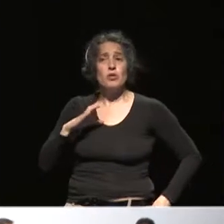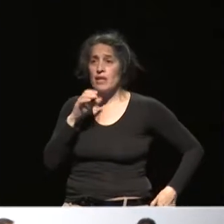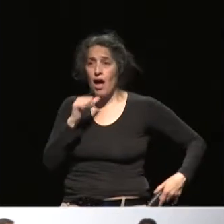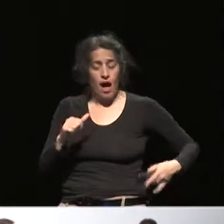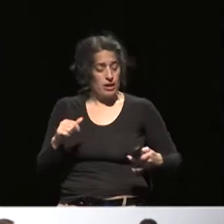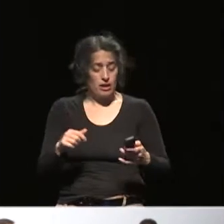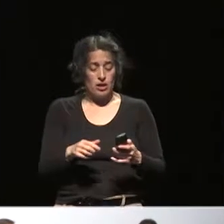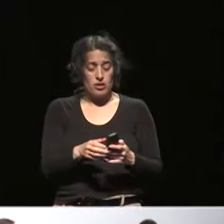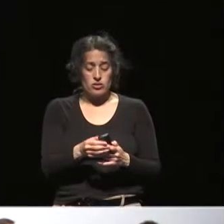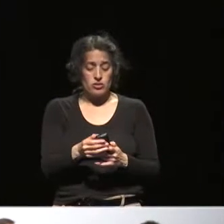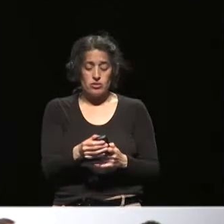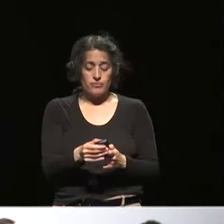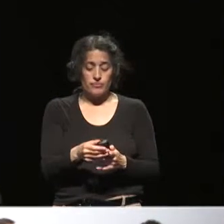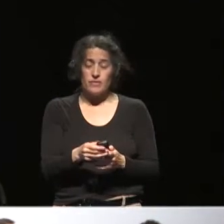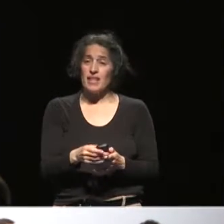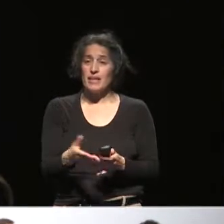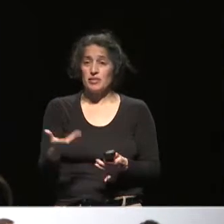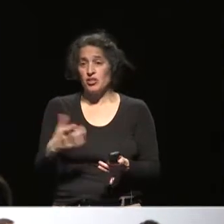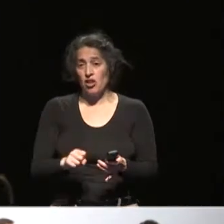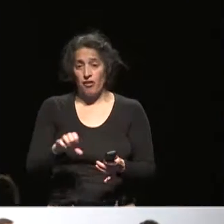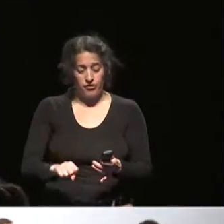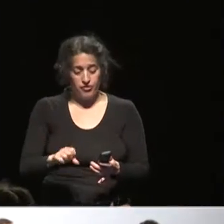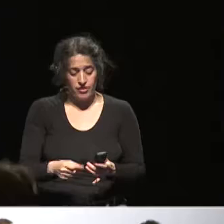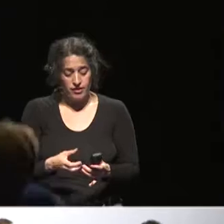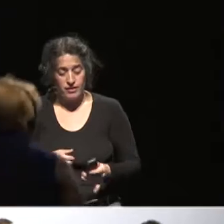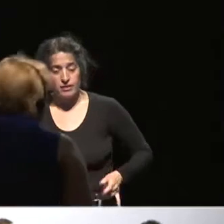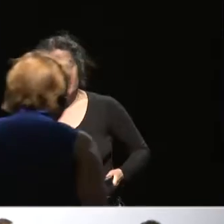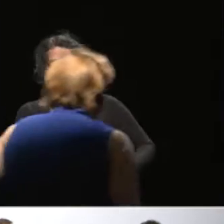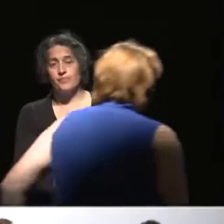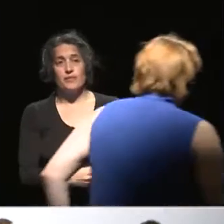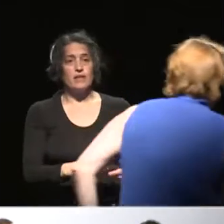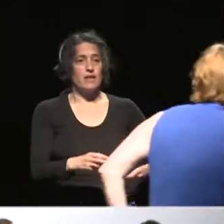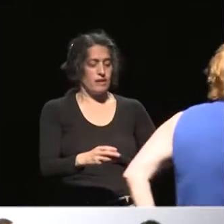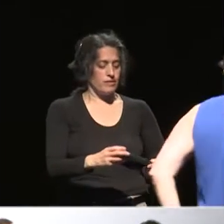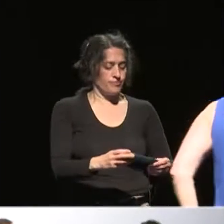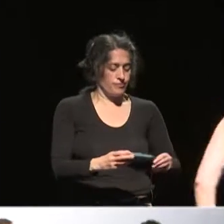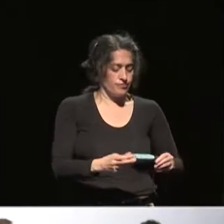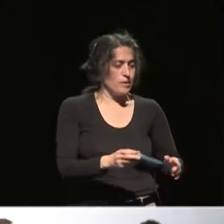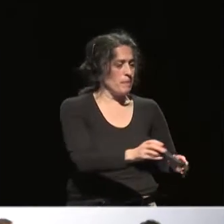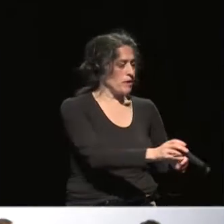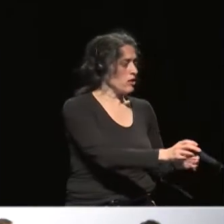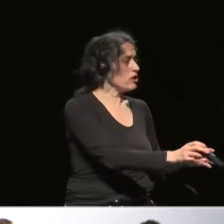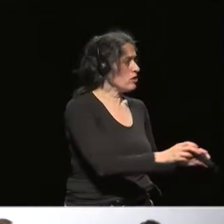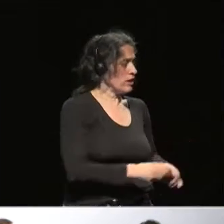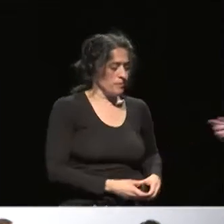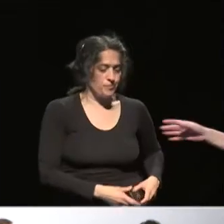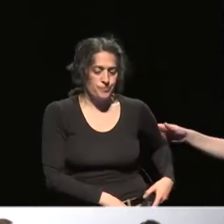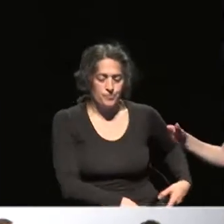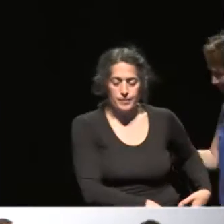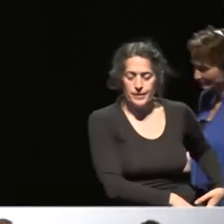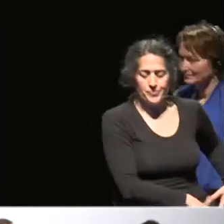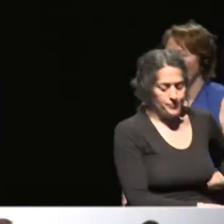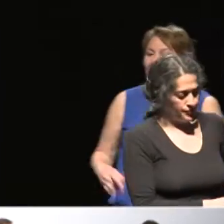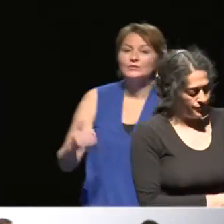and eradicate this phenomenon, which is an educational problem as well? You are are giving much support to our countries where you